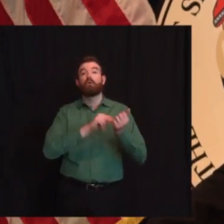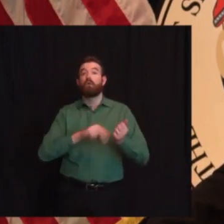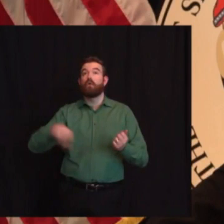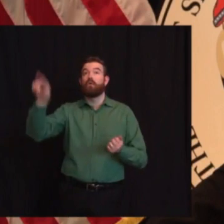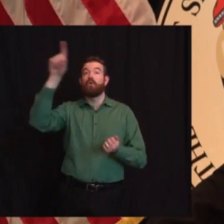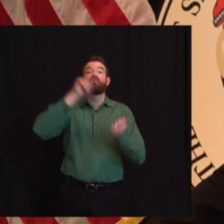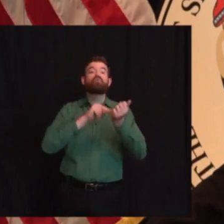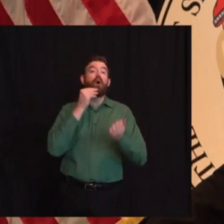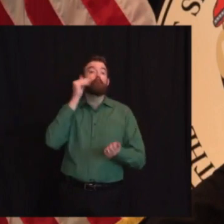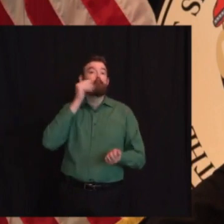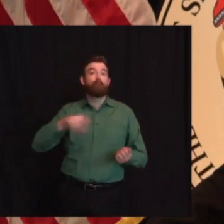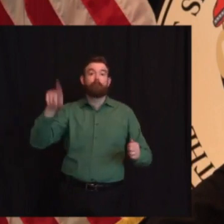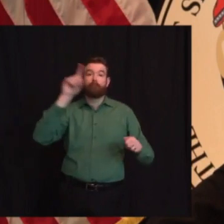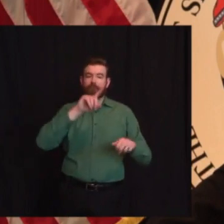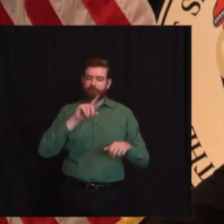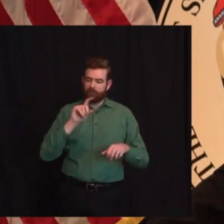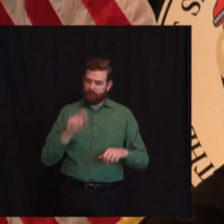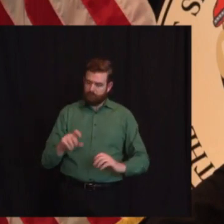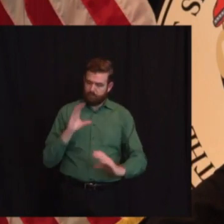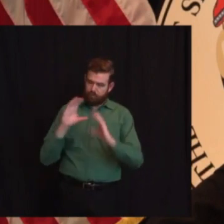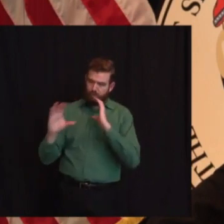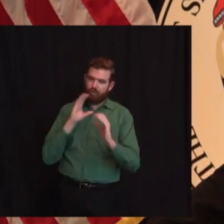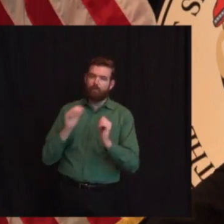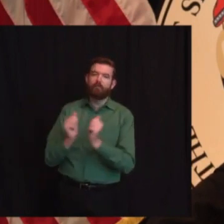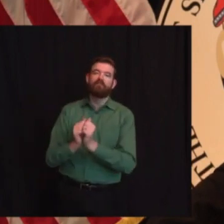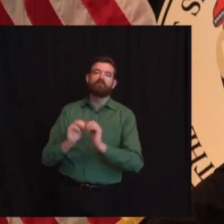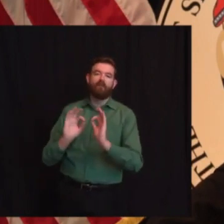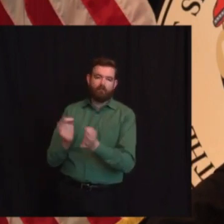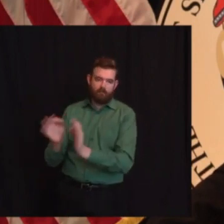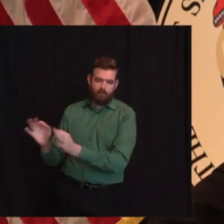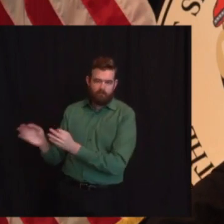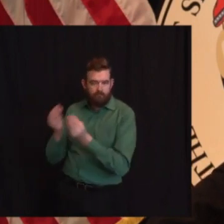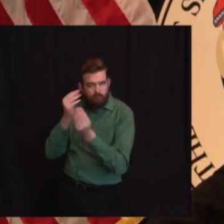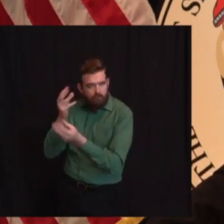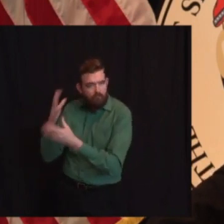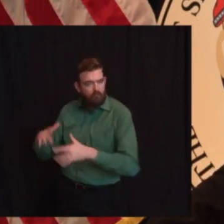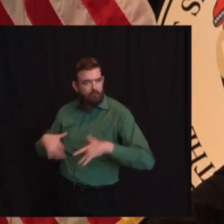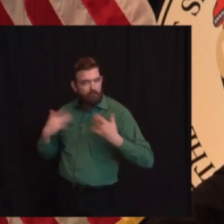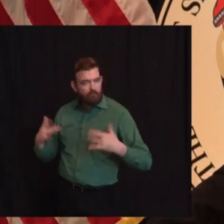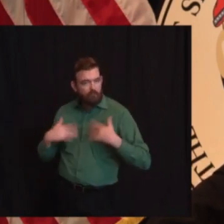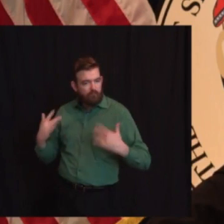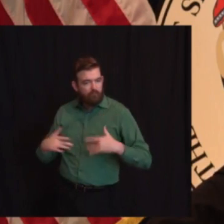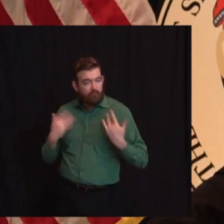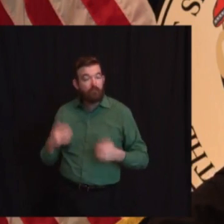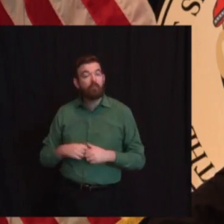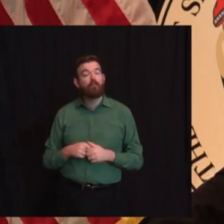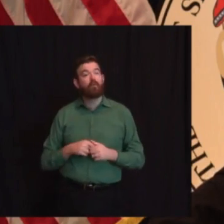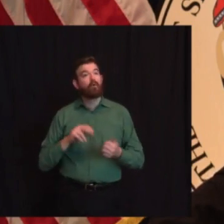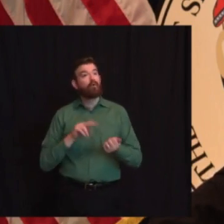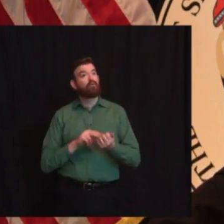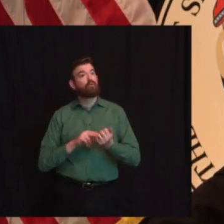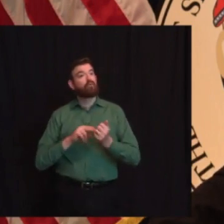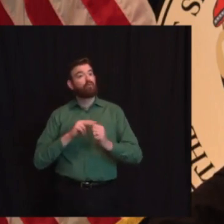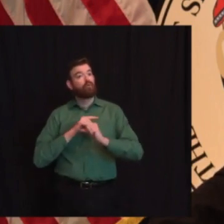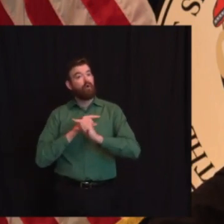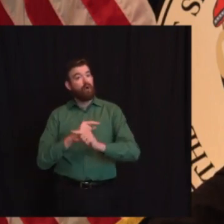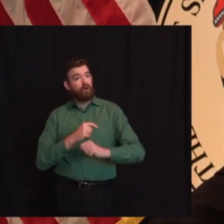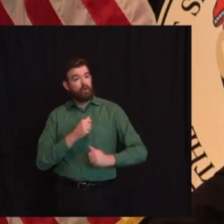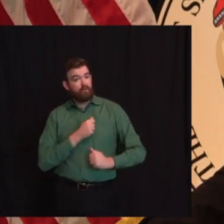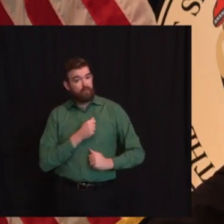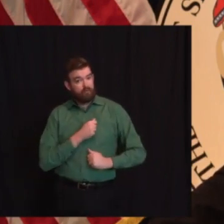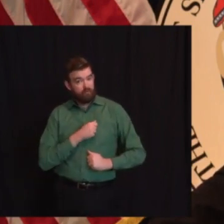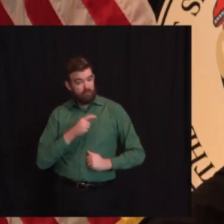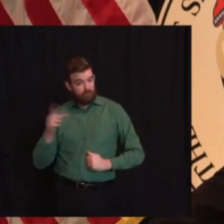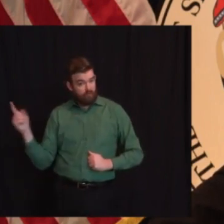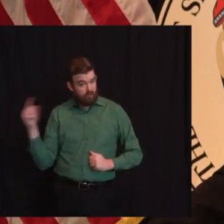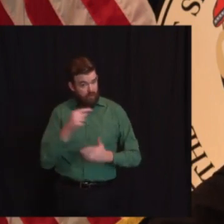Guard notion as an option has come up. It is certainly something that we have as an ongoing consideration. That has happened in